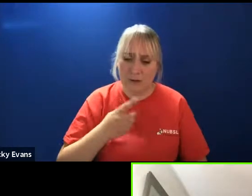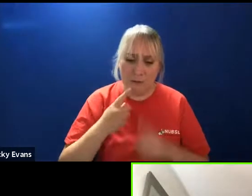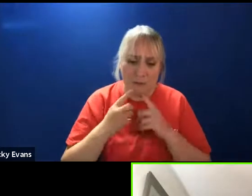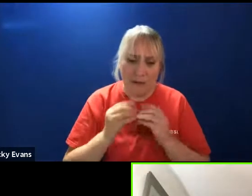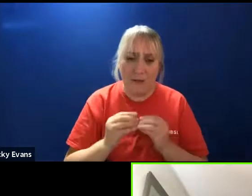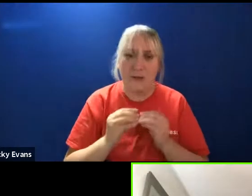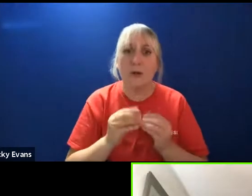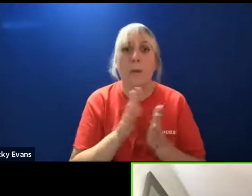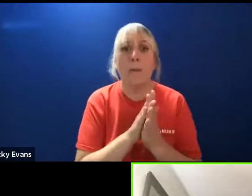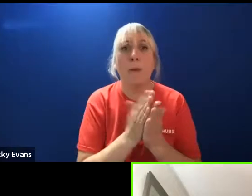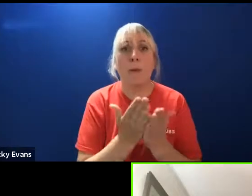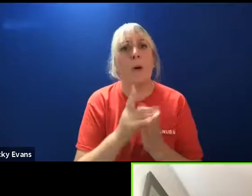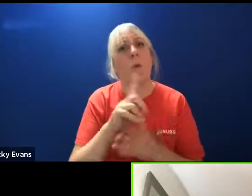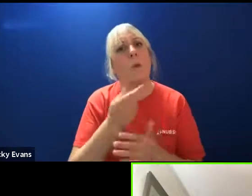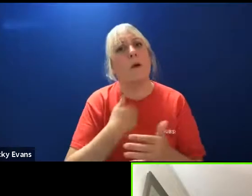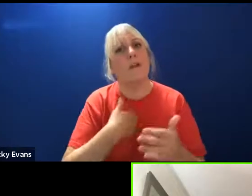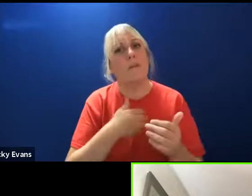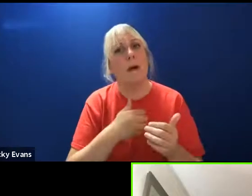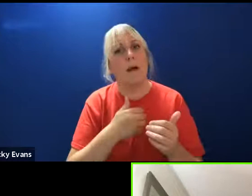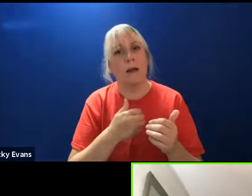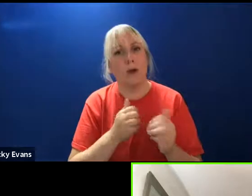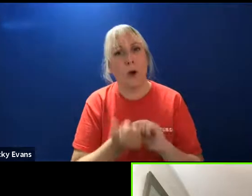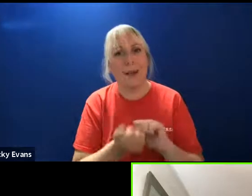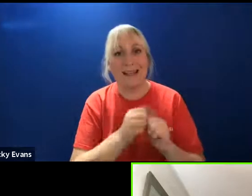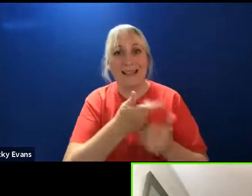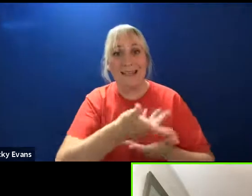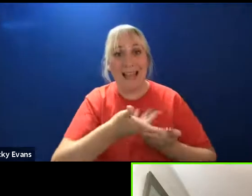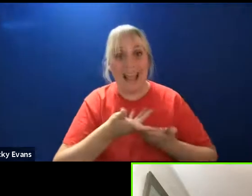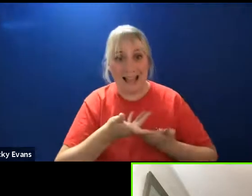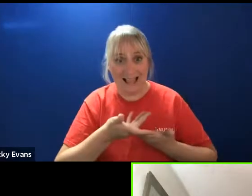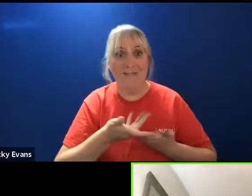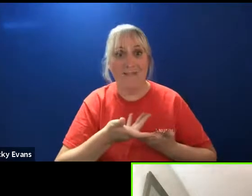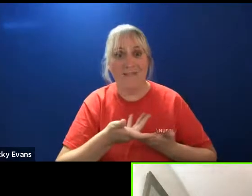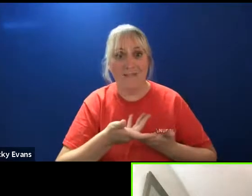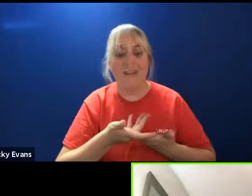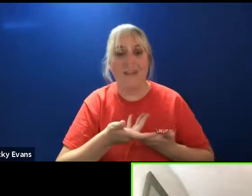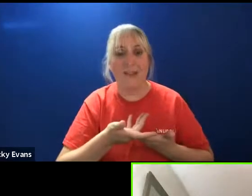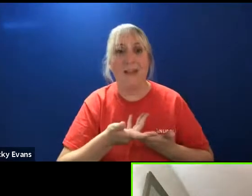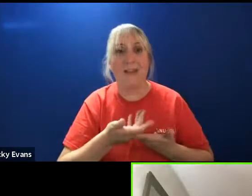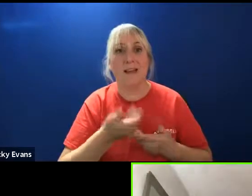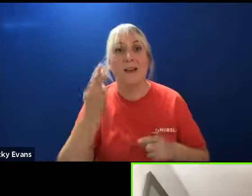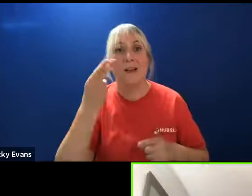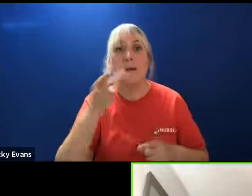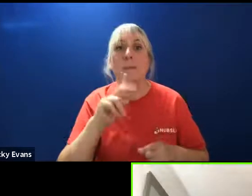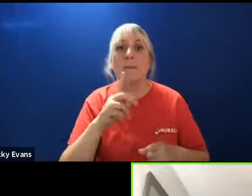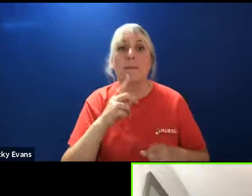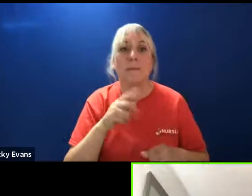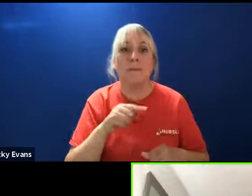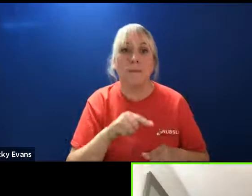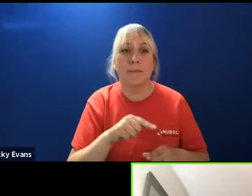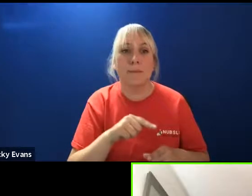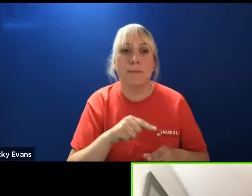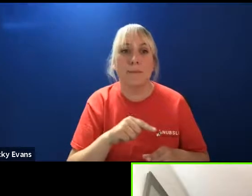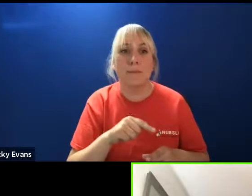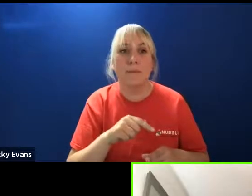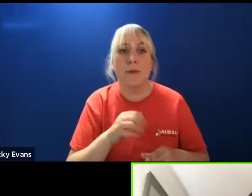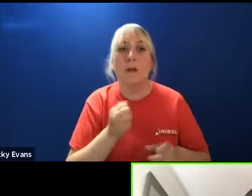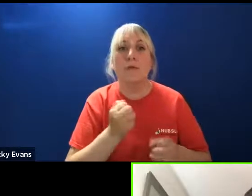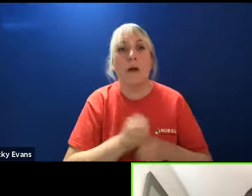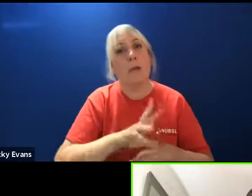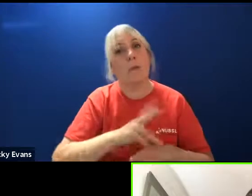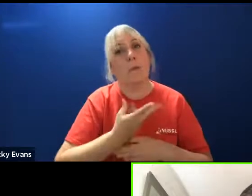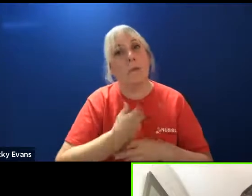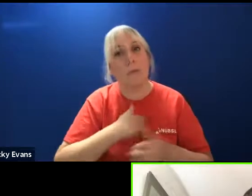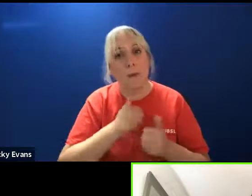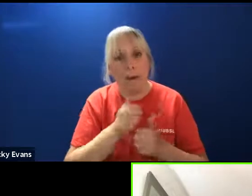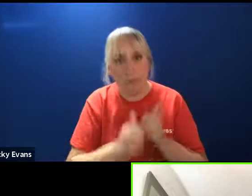my colleagues, one of my comrades on the group. I think it was Miss Carol, which is Grounders with My Brother by Dr.